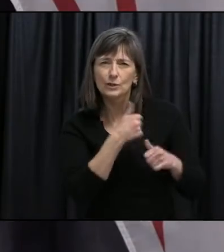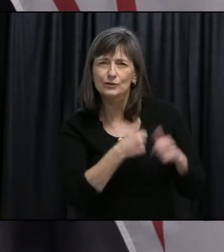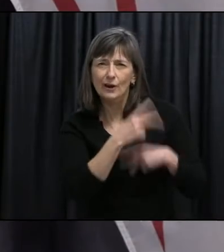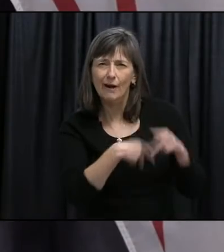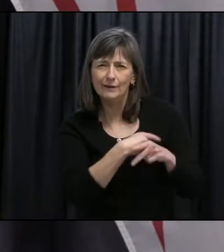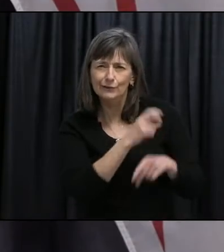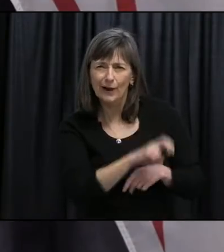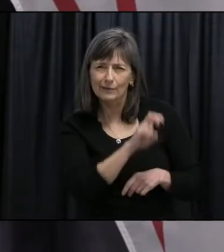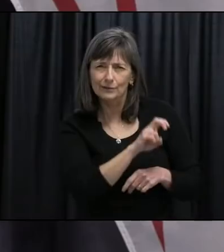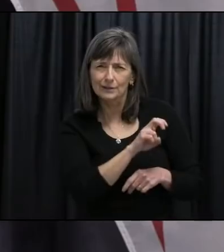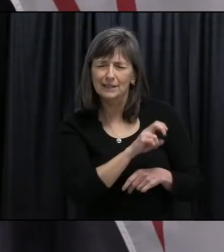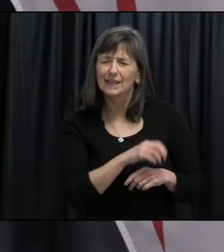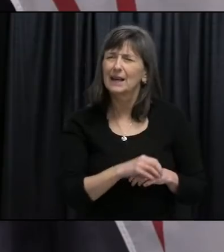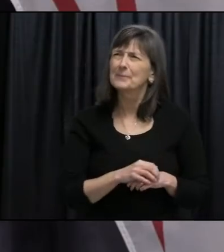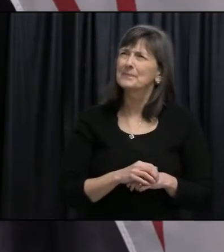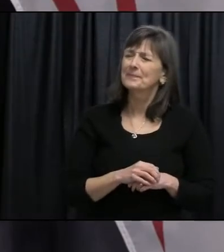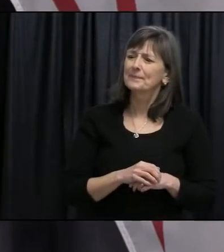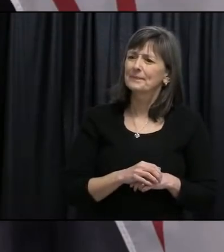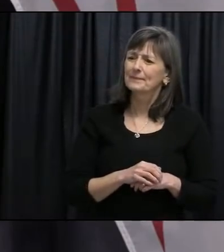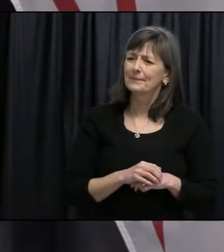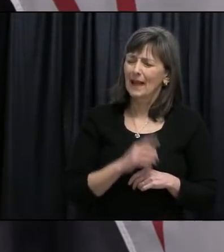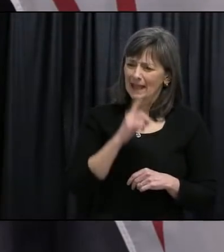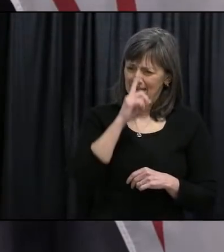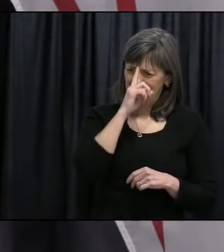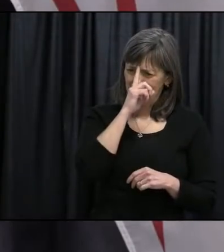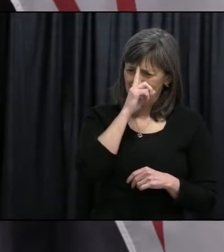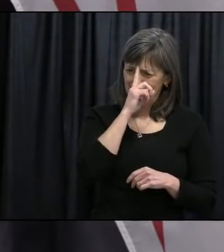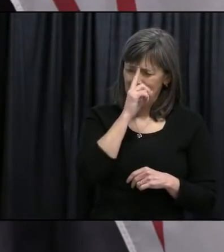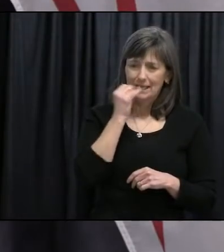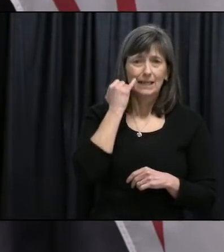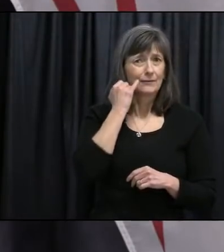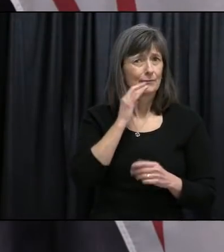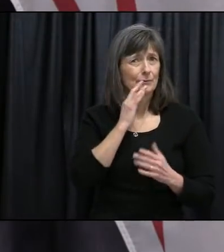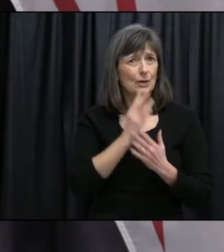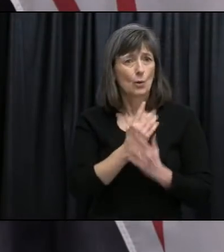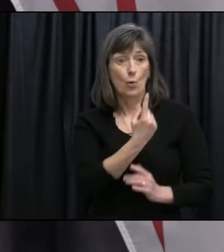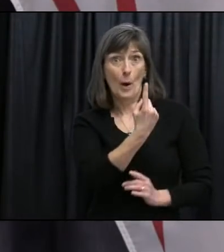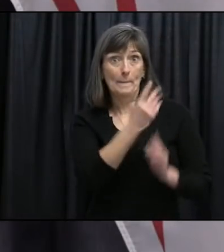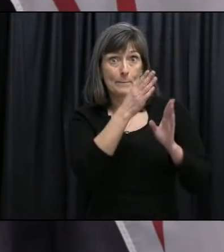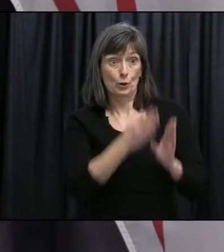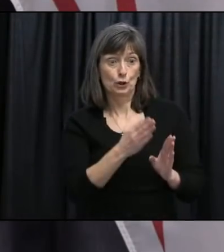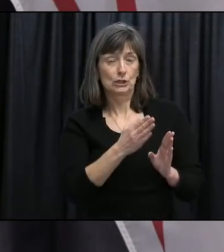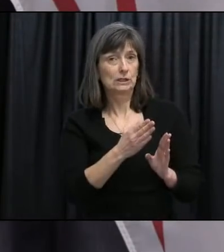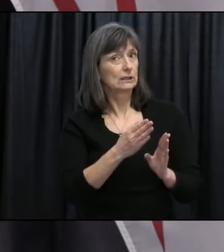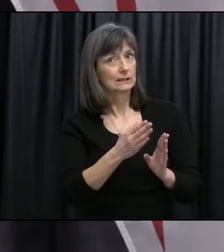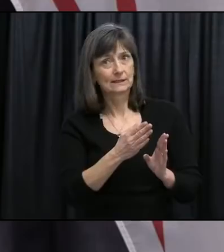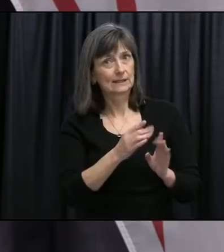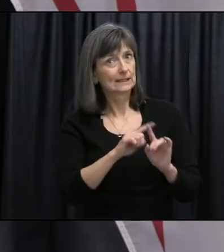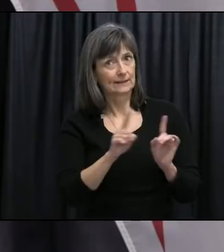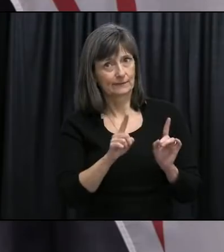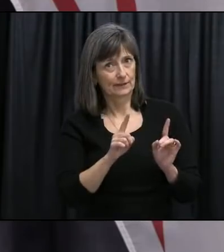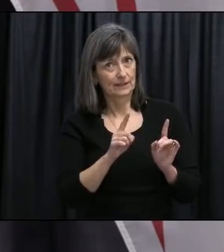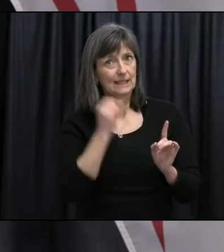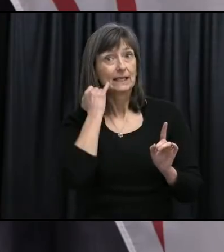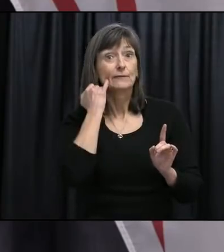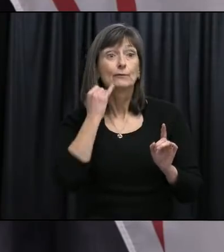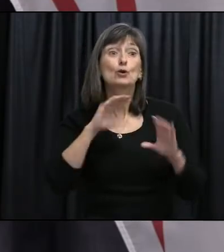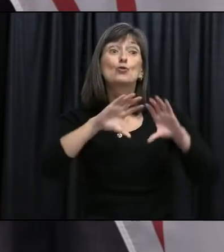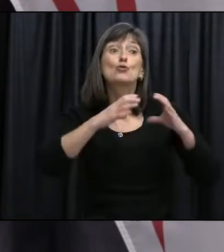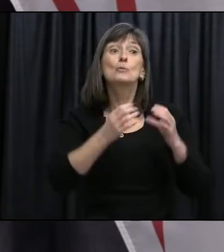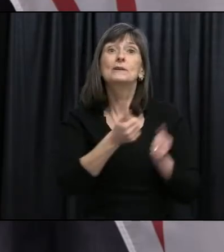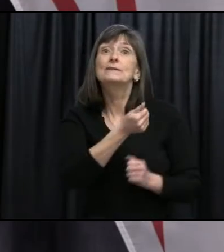So I think when we're talking about one individual person, it's a little bit different than if we're talking about an aggregate number of people